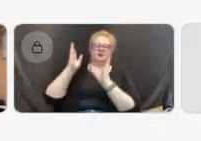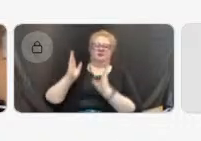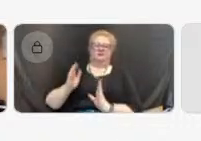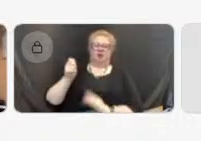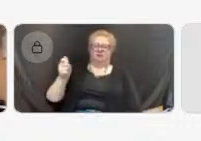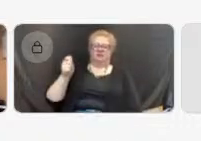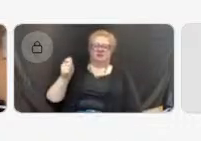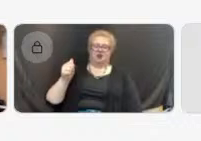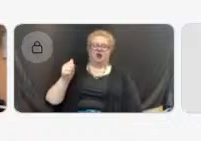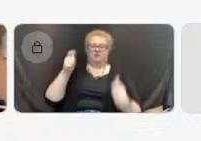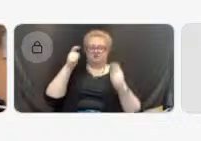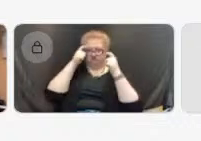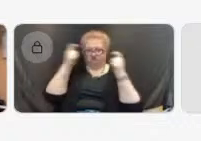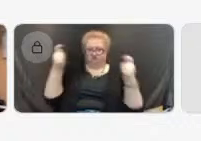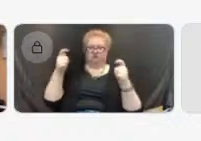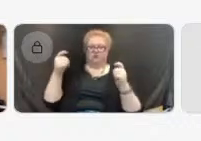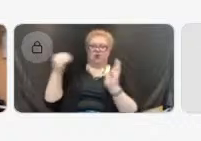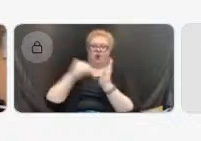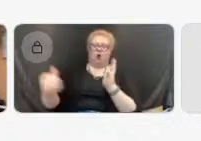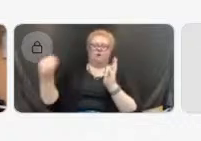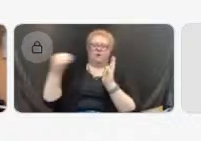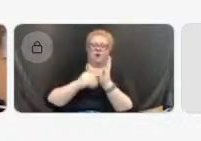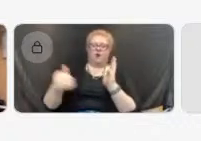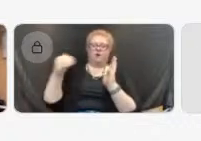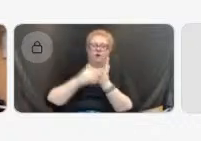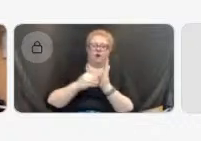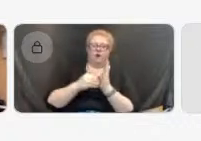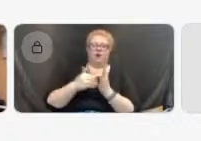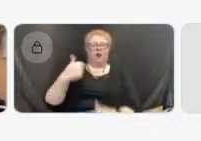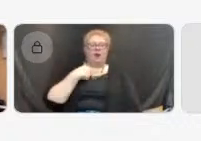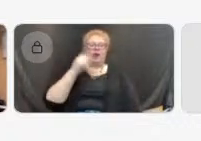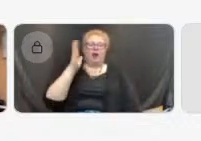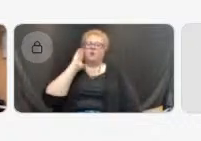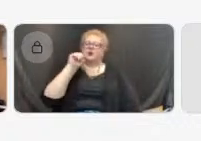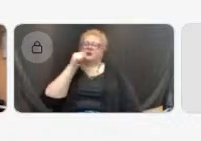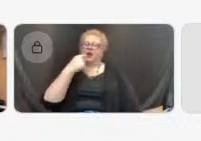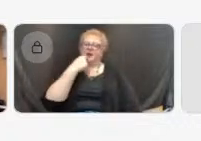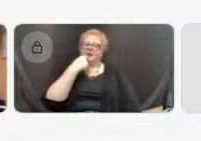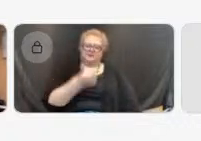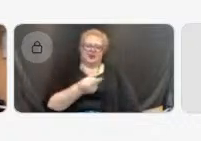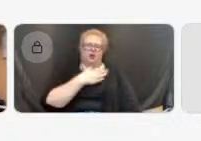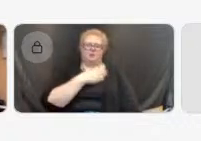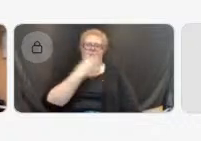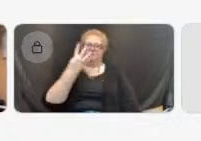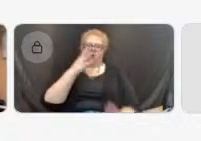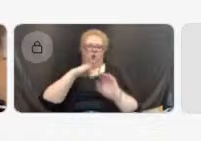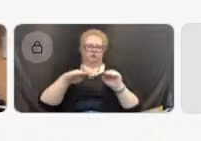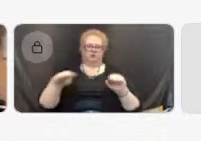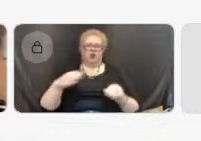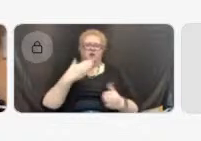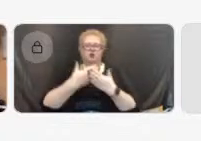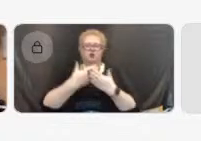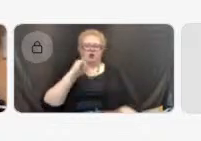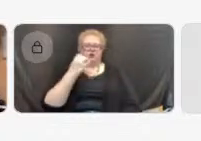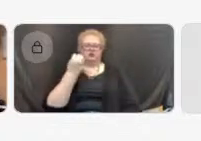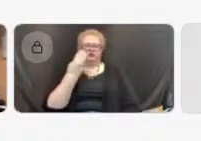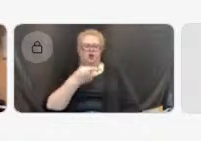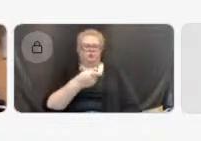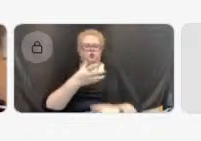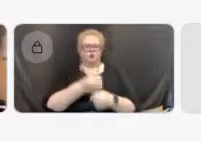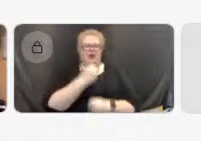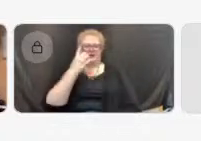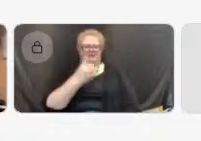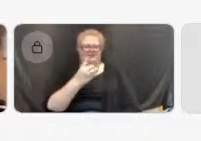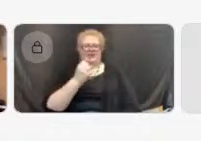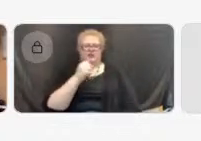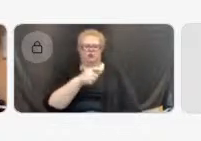over again. I would not tell my 4 children, good job for getting a D, just to get them passed to the